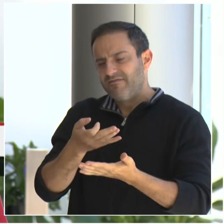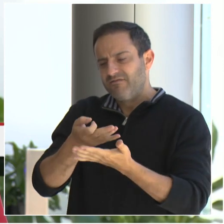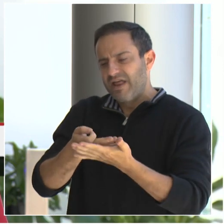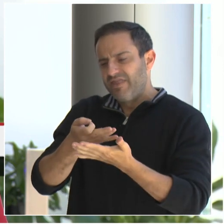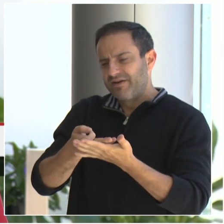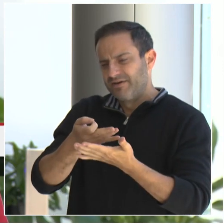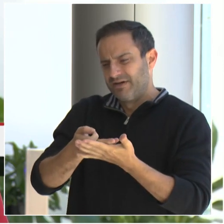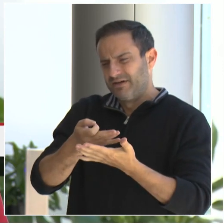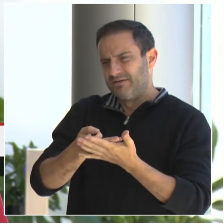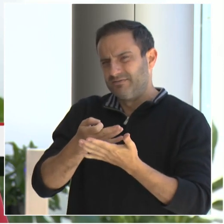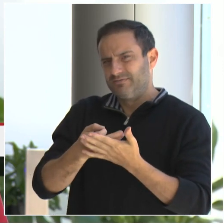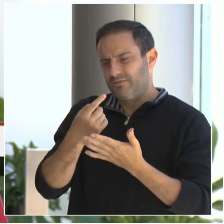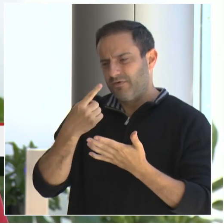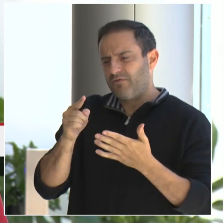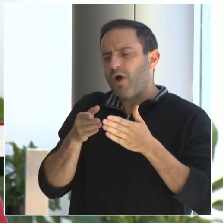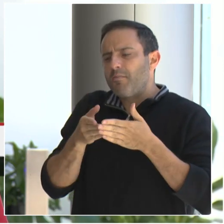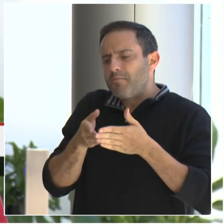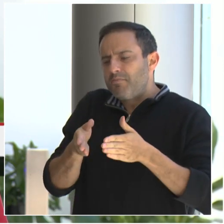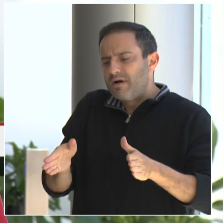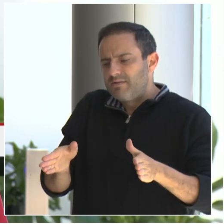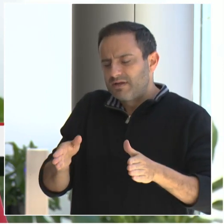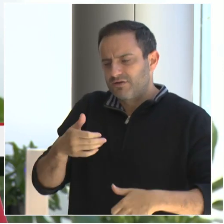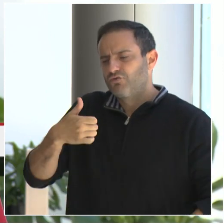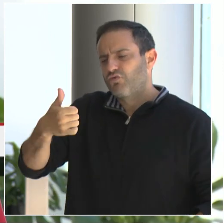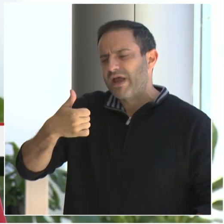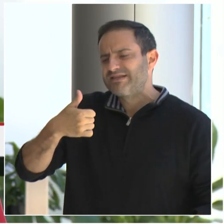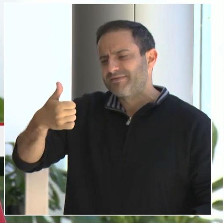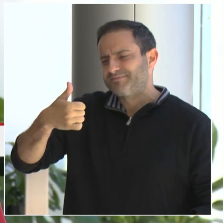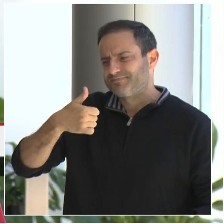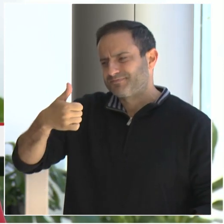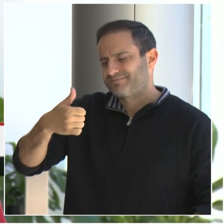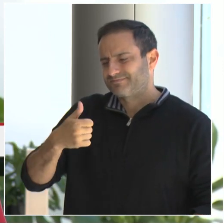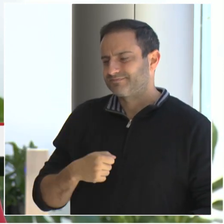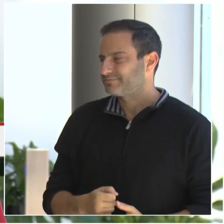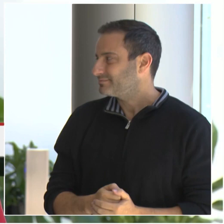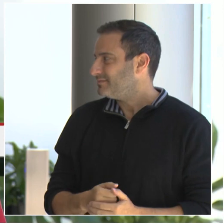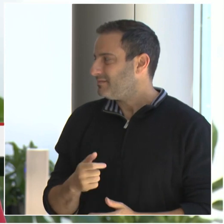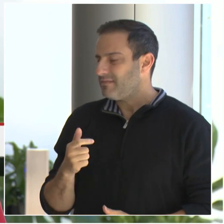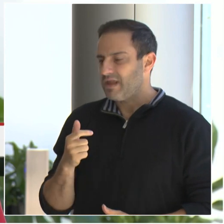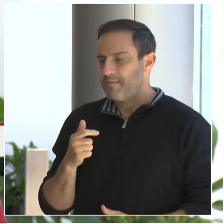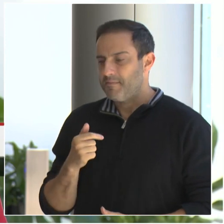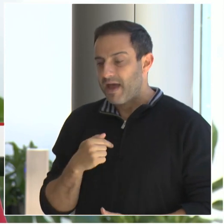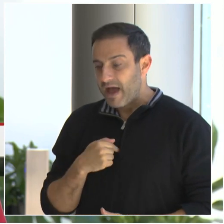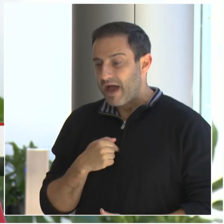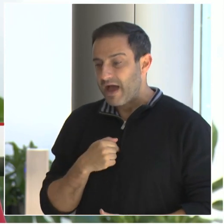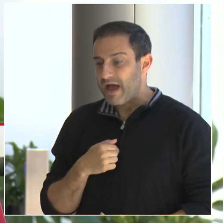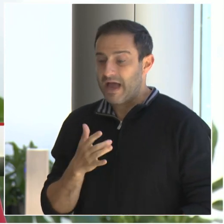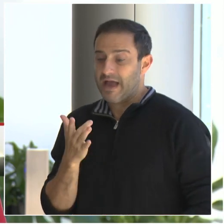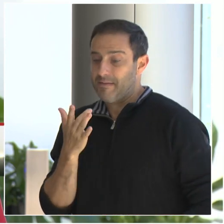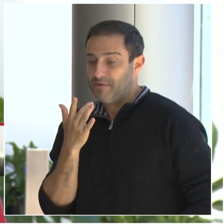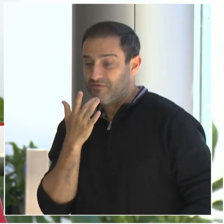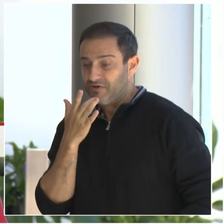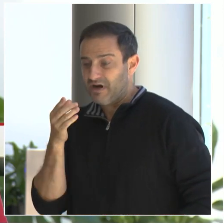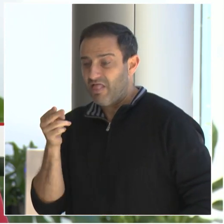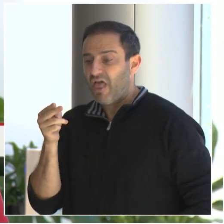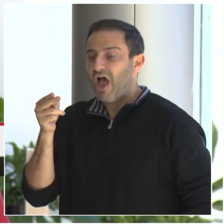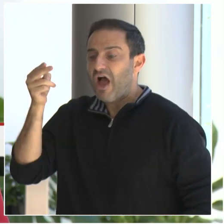funding for public transportation, though I preferred the higher funding